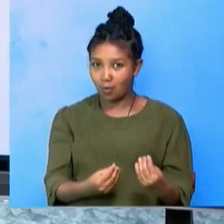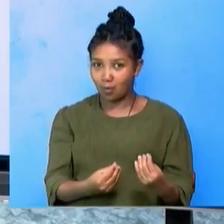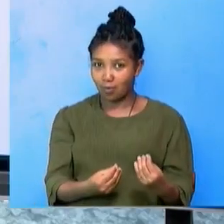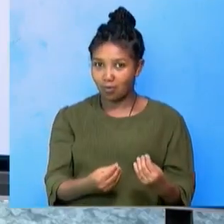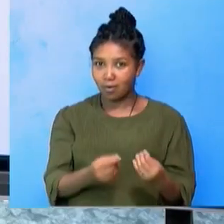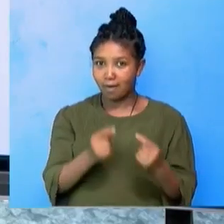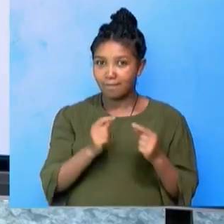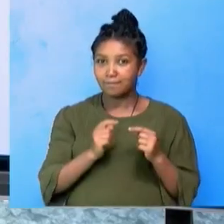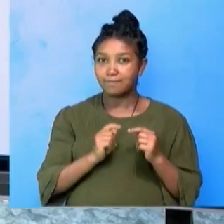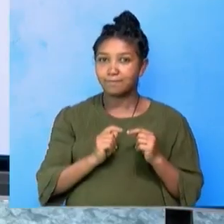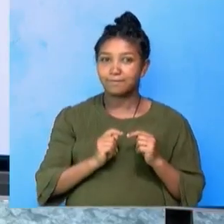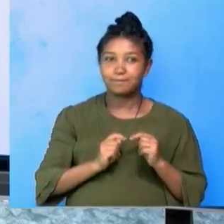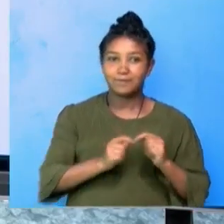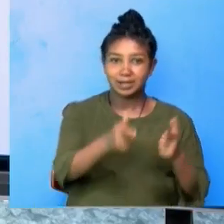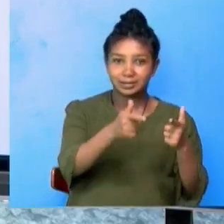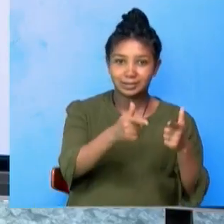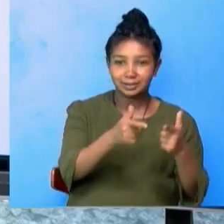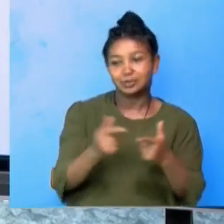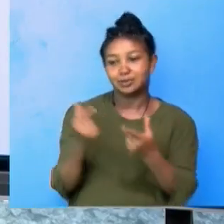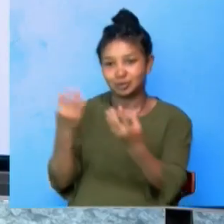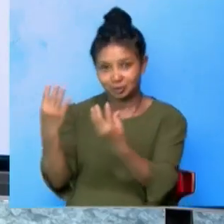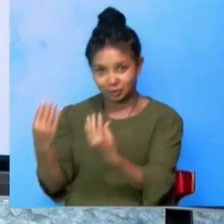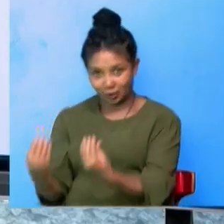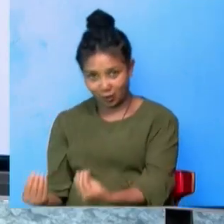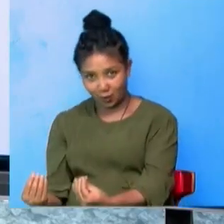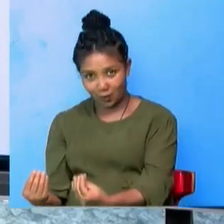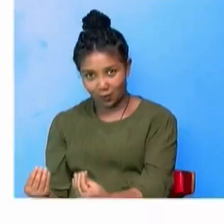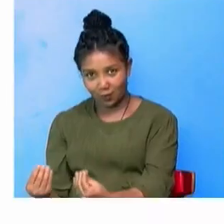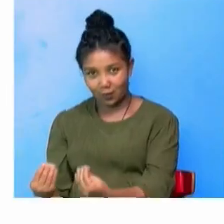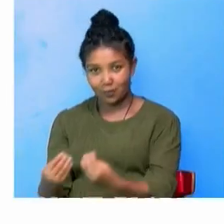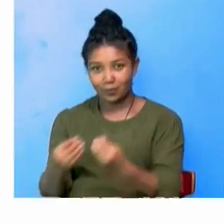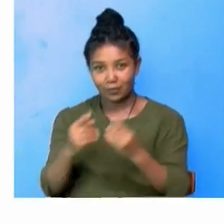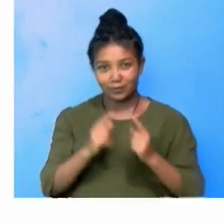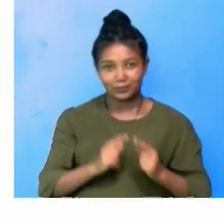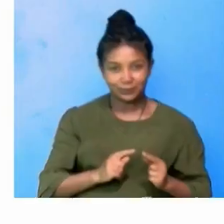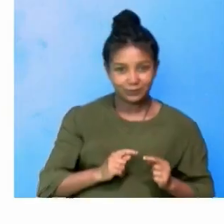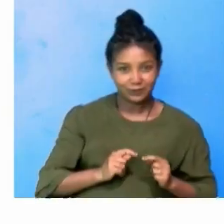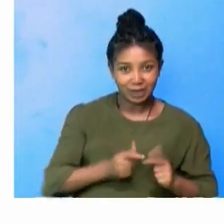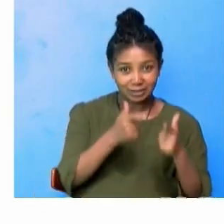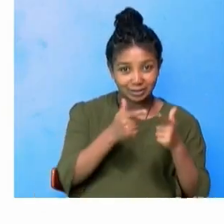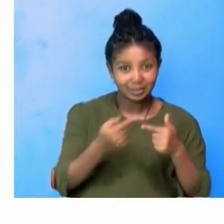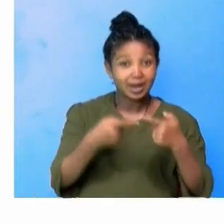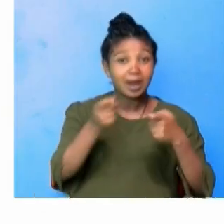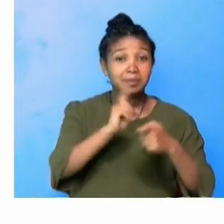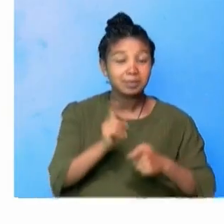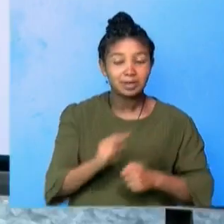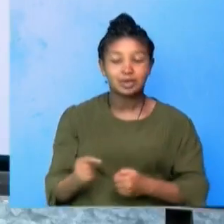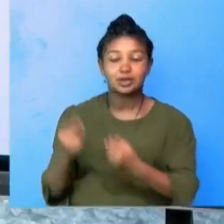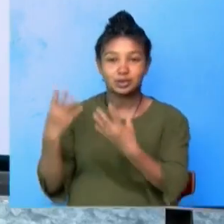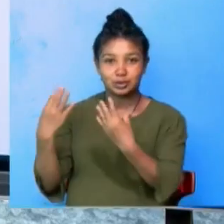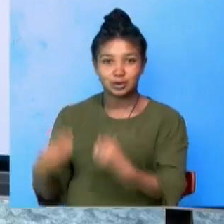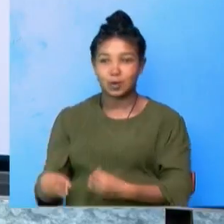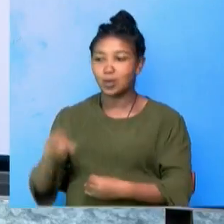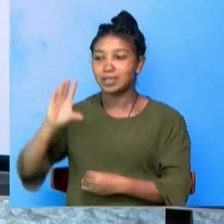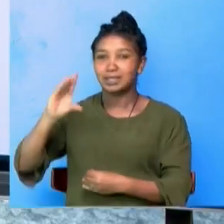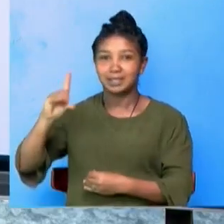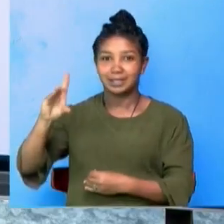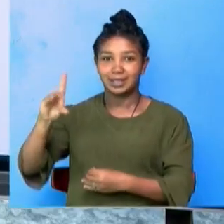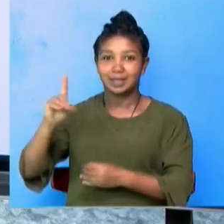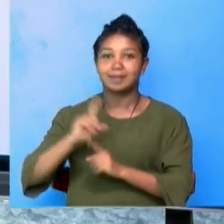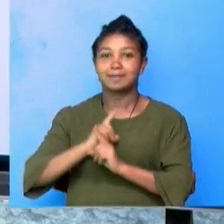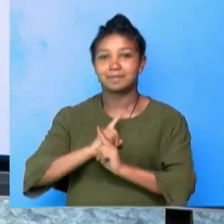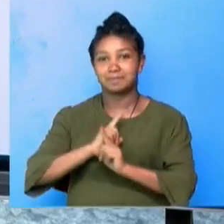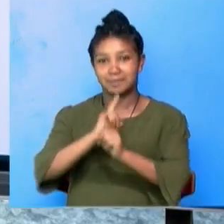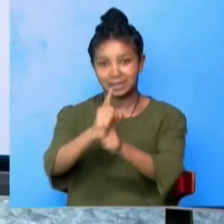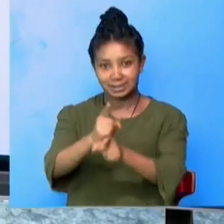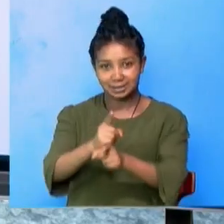Fast, fast, slow. Here is the meaning D. Fast,